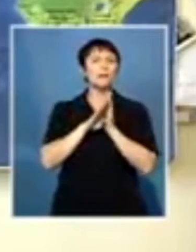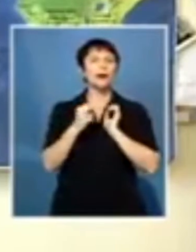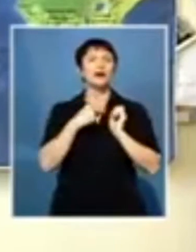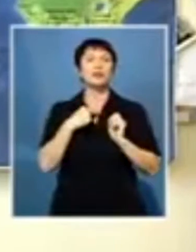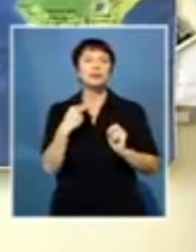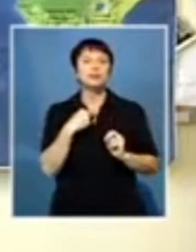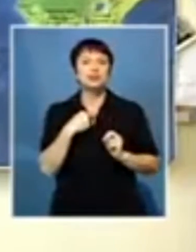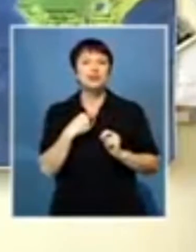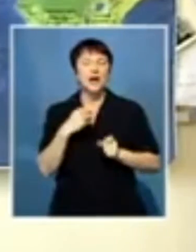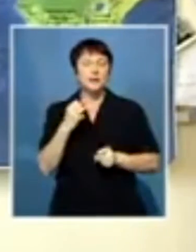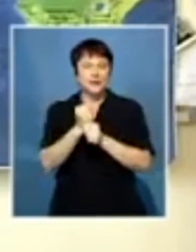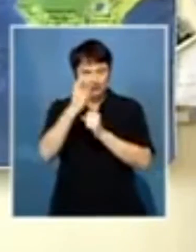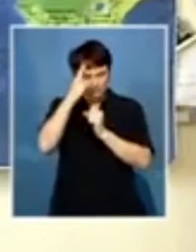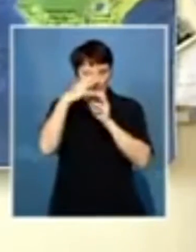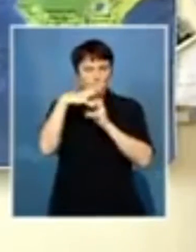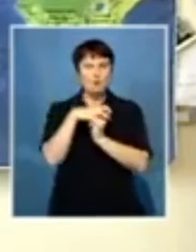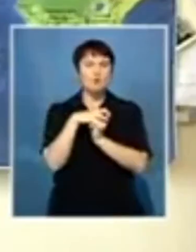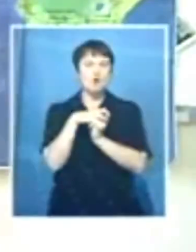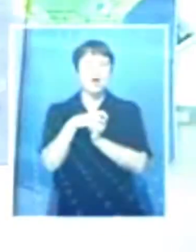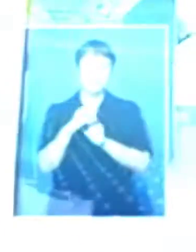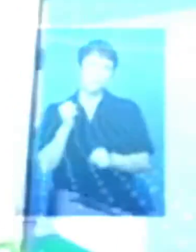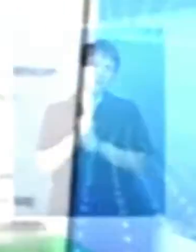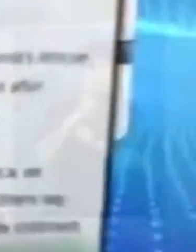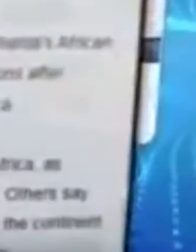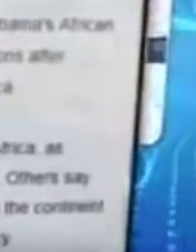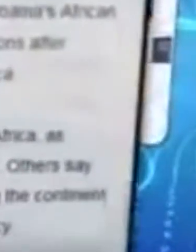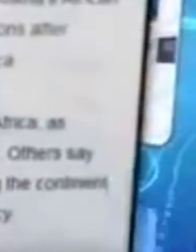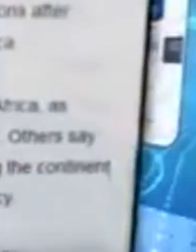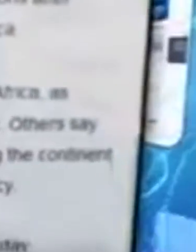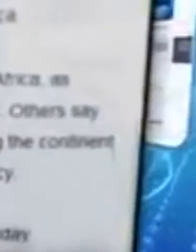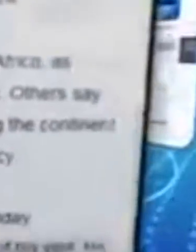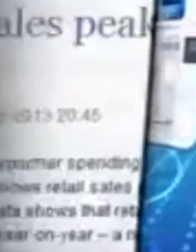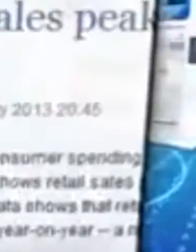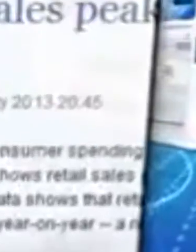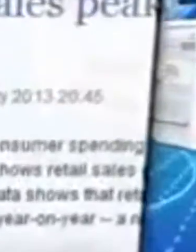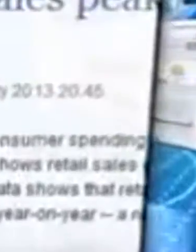obviously quite mentally challenged.